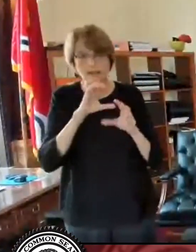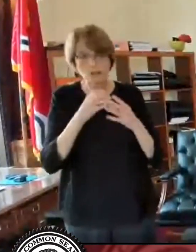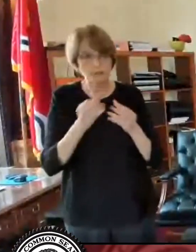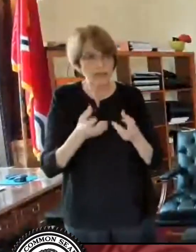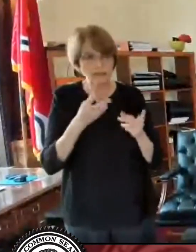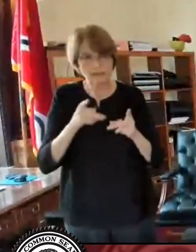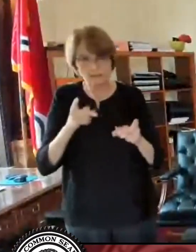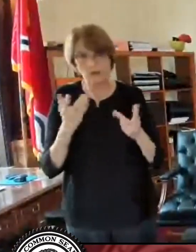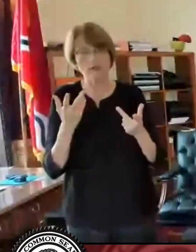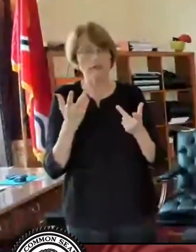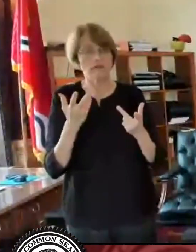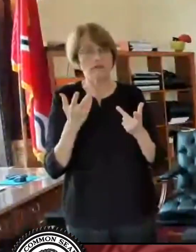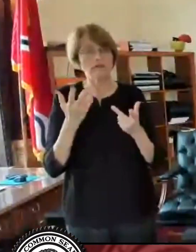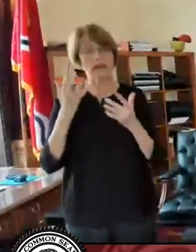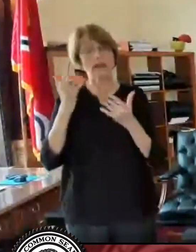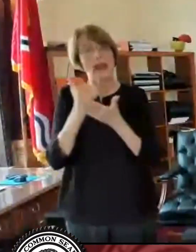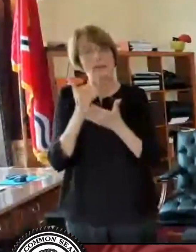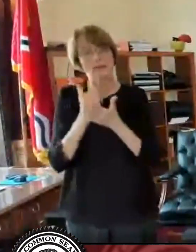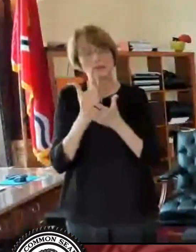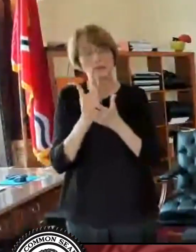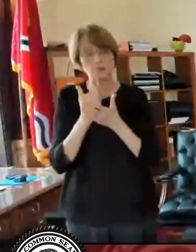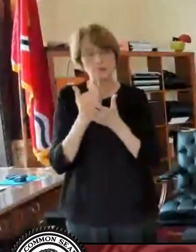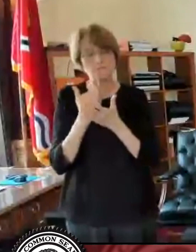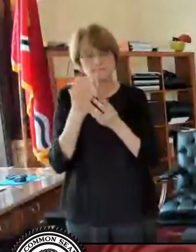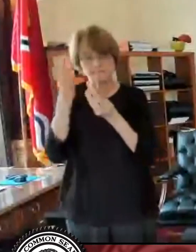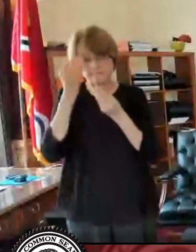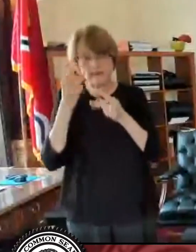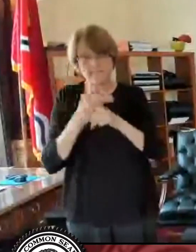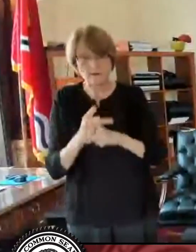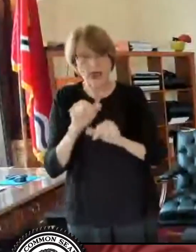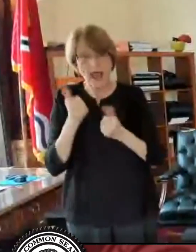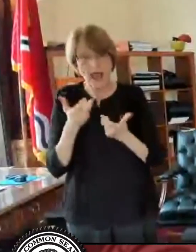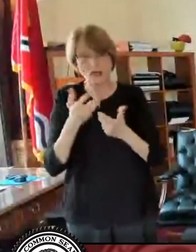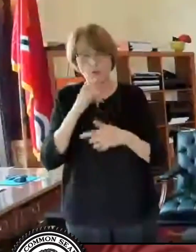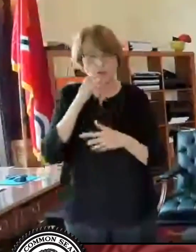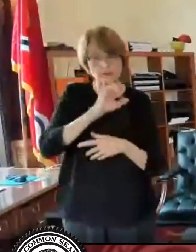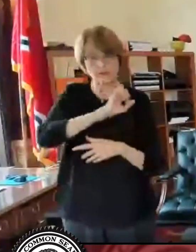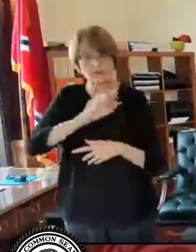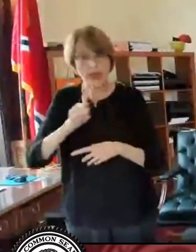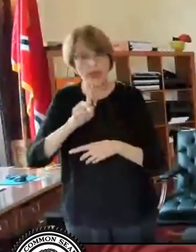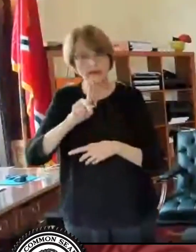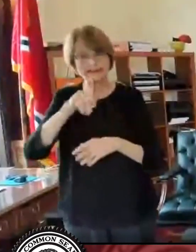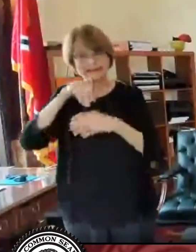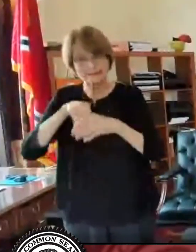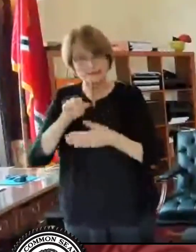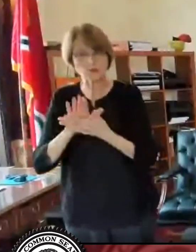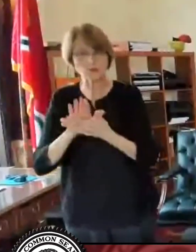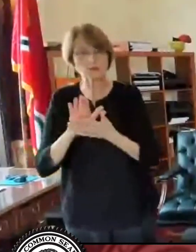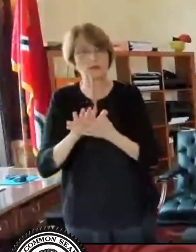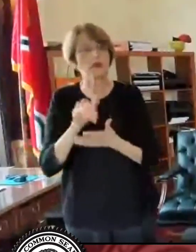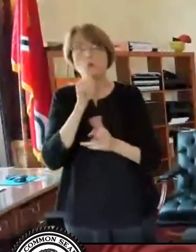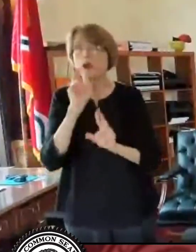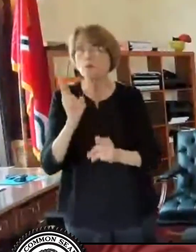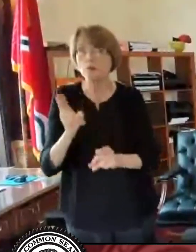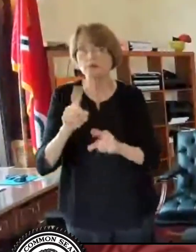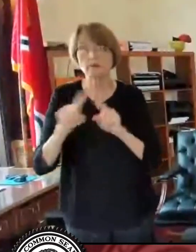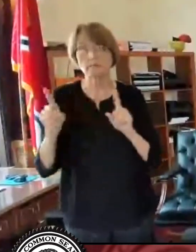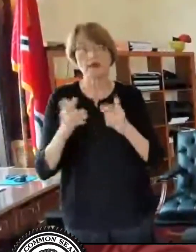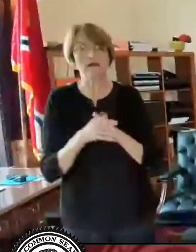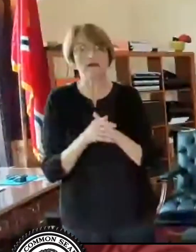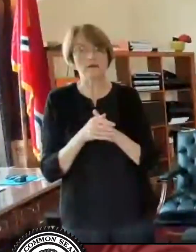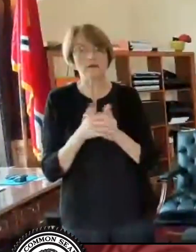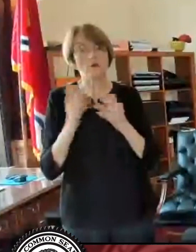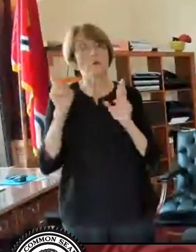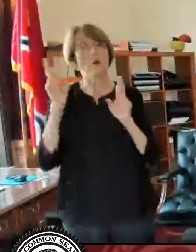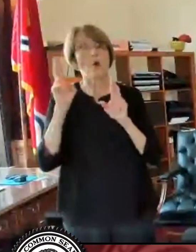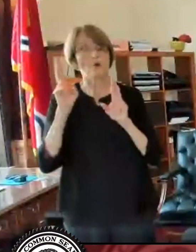get kids back in school. And we're not, that's not anything that we're rushing here, but we do know that long term we are very